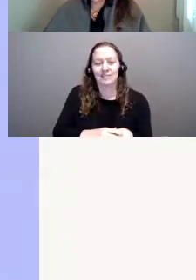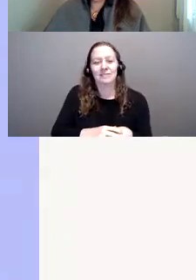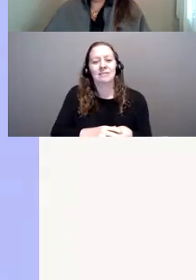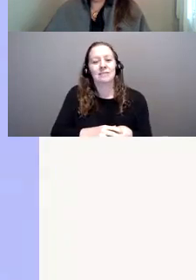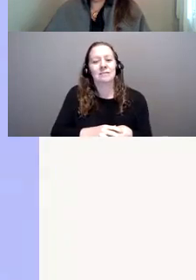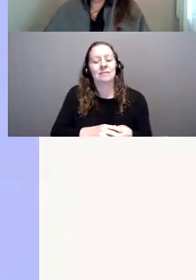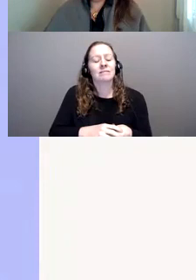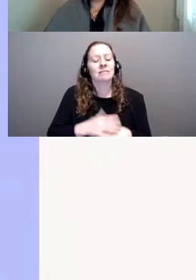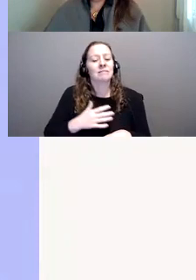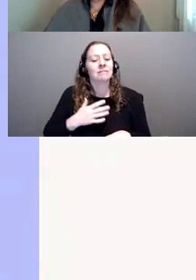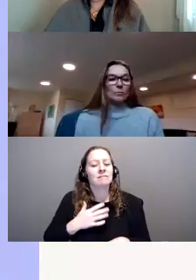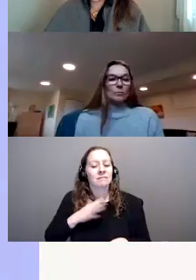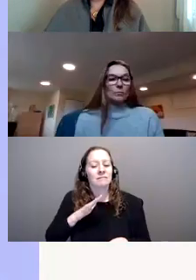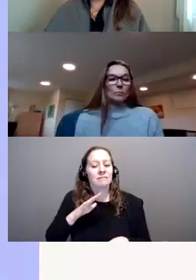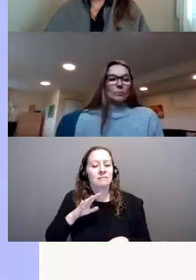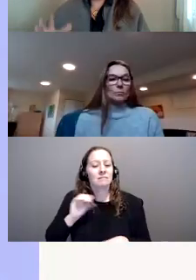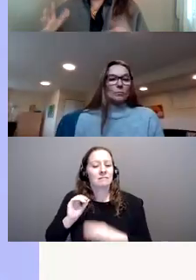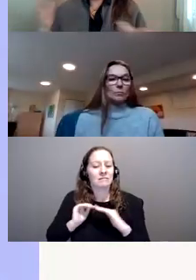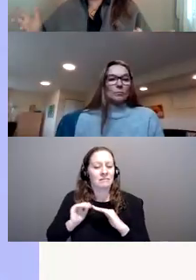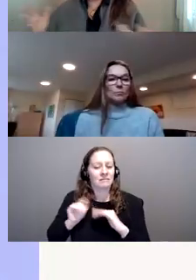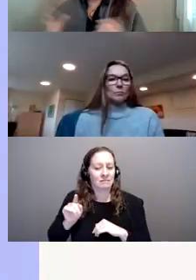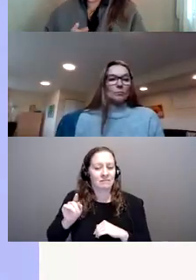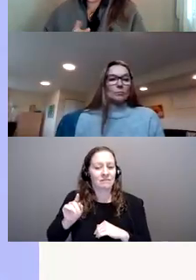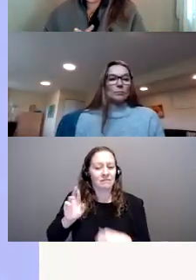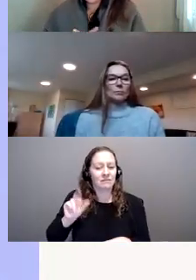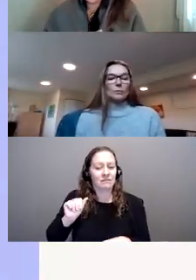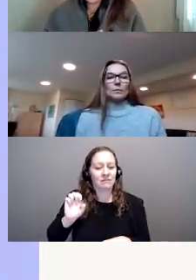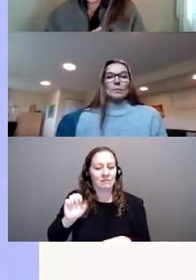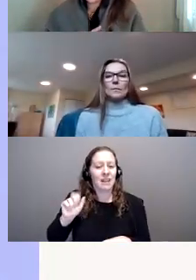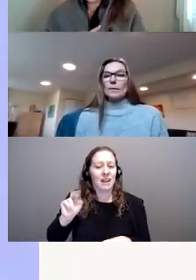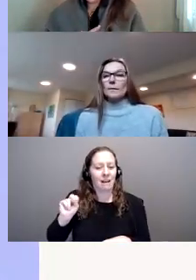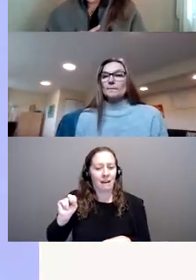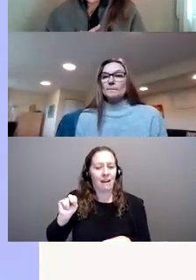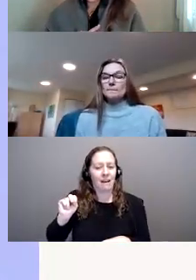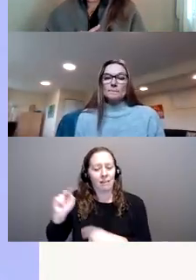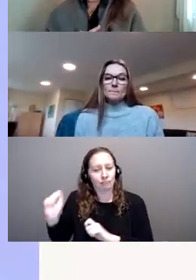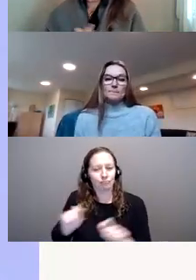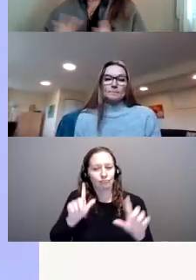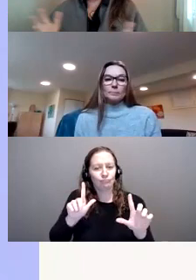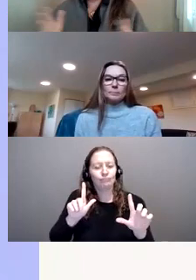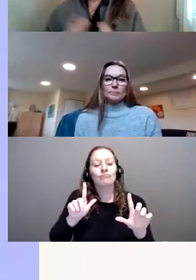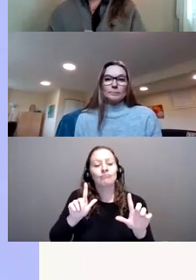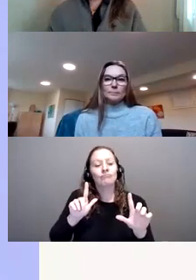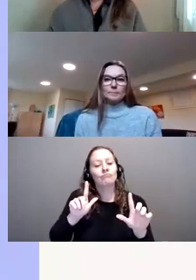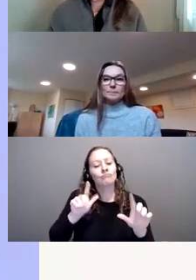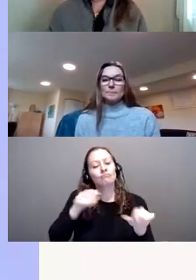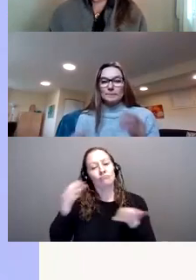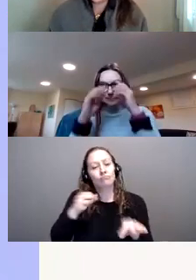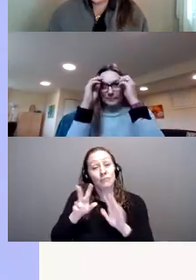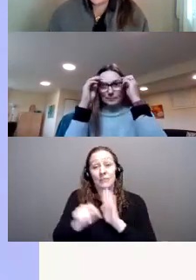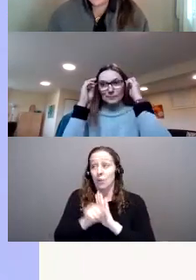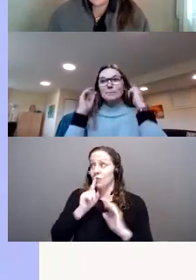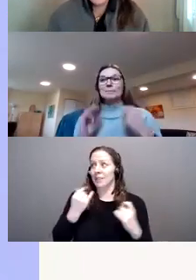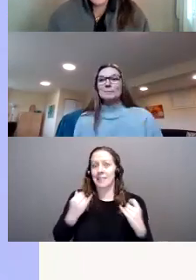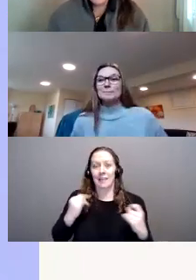colleague Rayanne to jump online and set up this great video that we produced and launching for the first time today. So